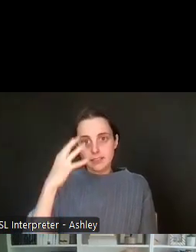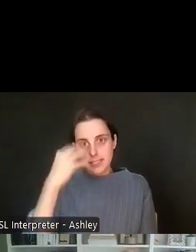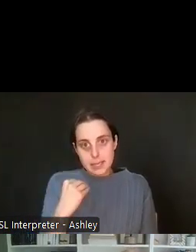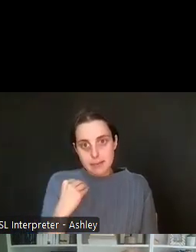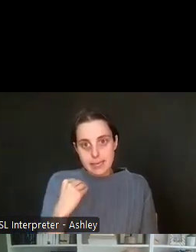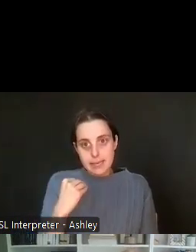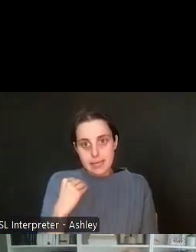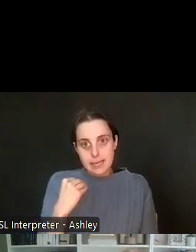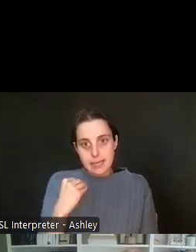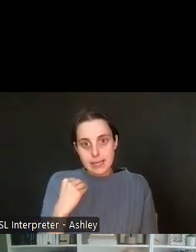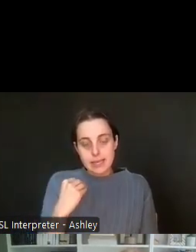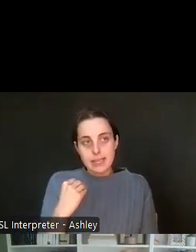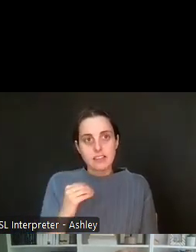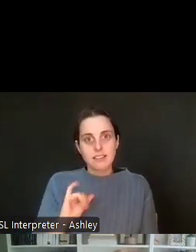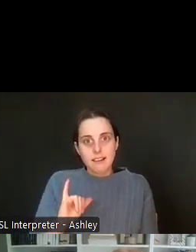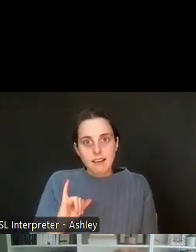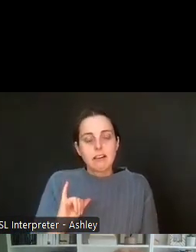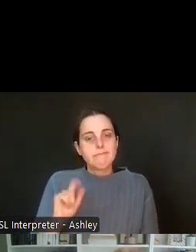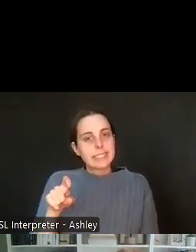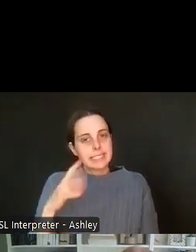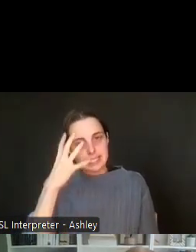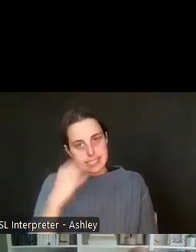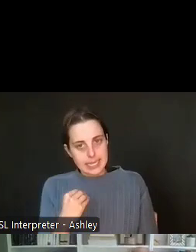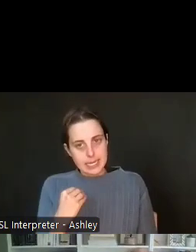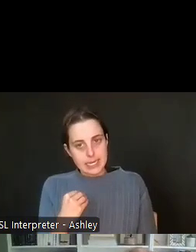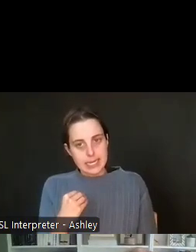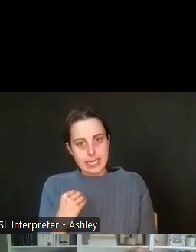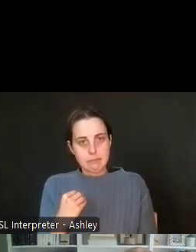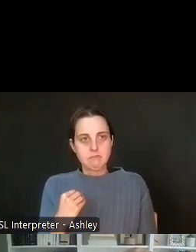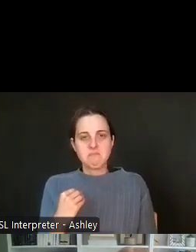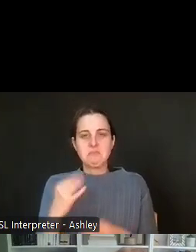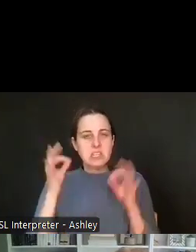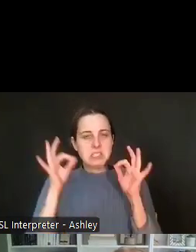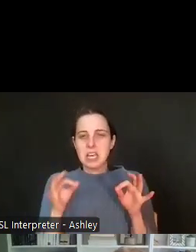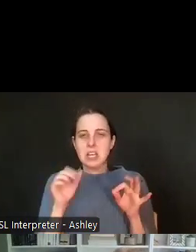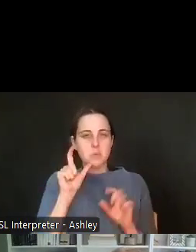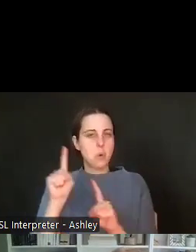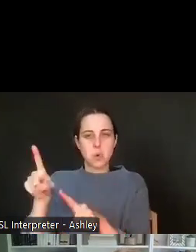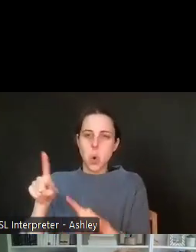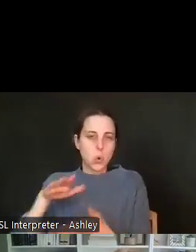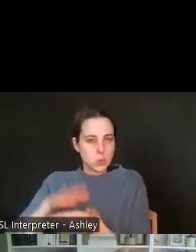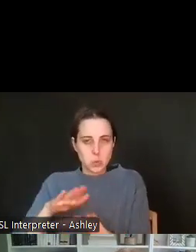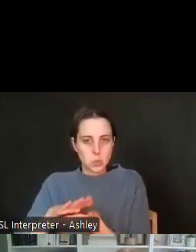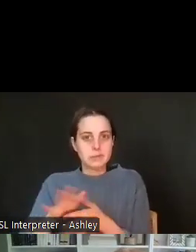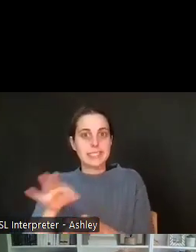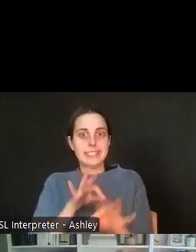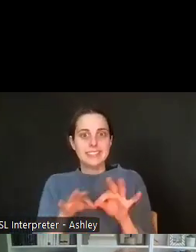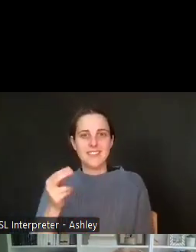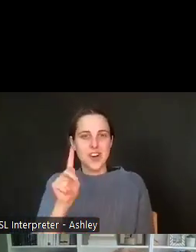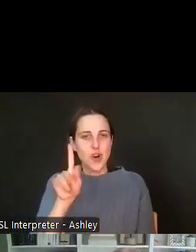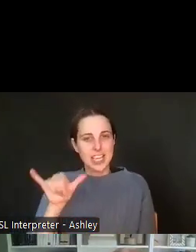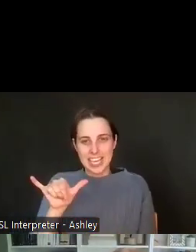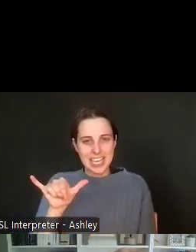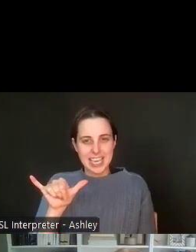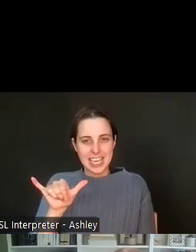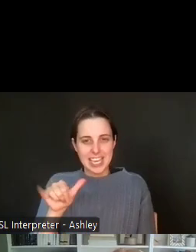taking a hooky day. And he was like, well, what's a hooky day? And of course, his mom is a word nerd. So I had to describe that the word hooky comes from a Dutch game